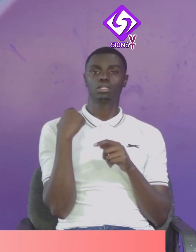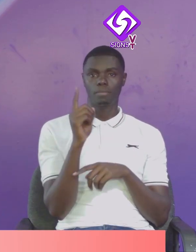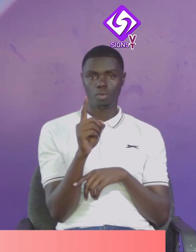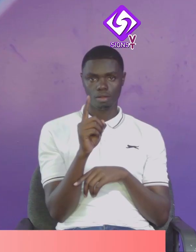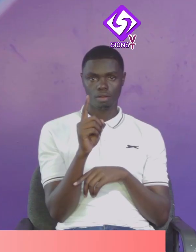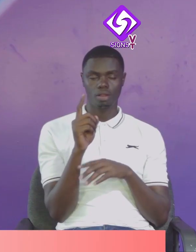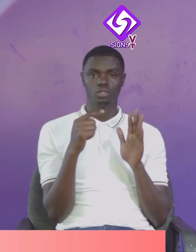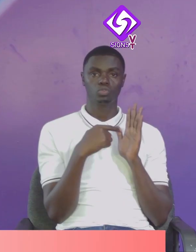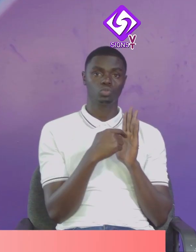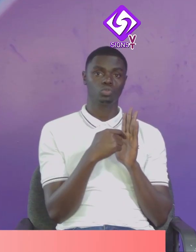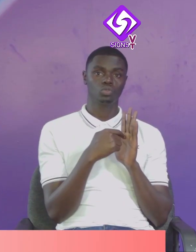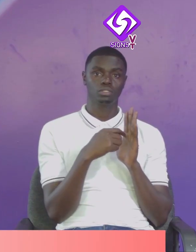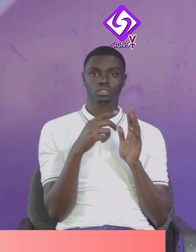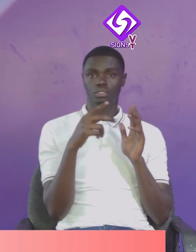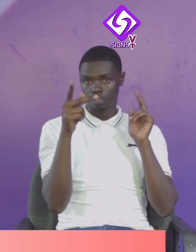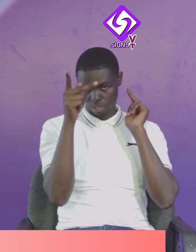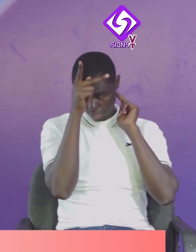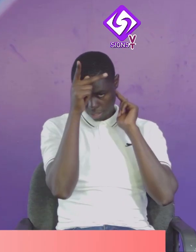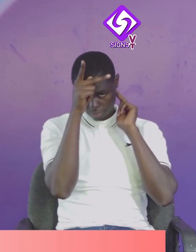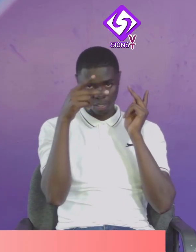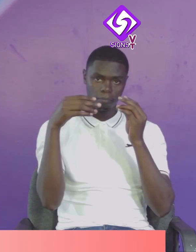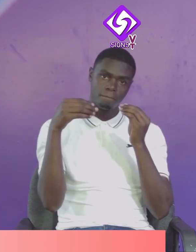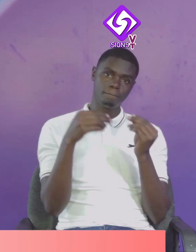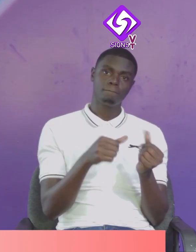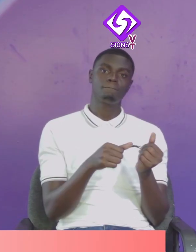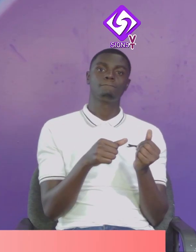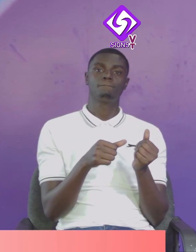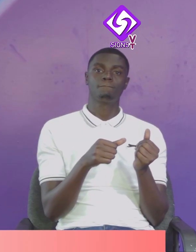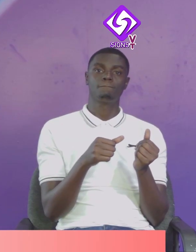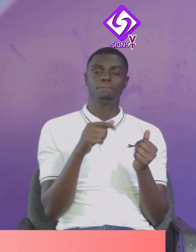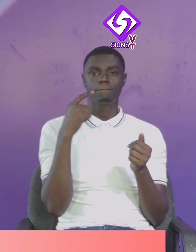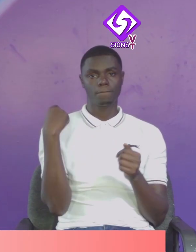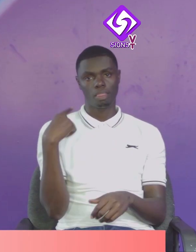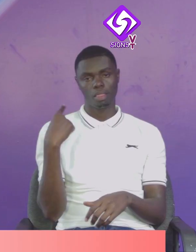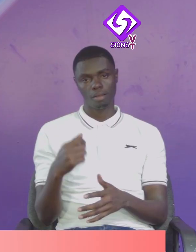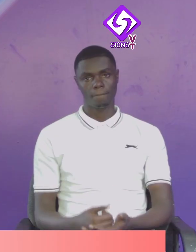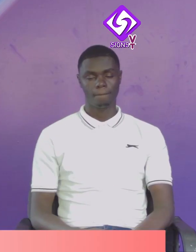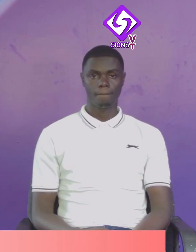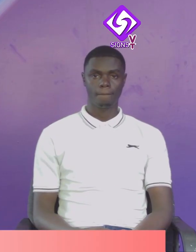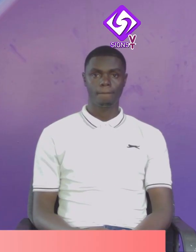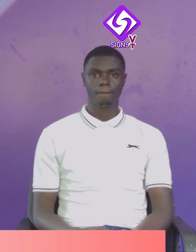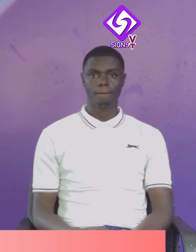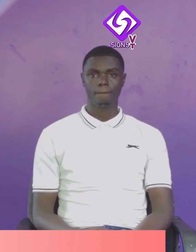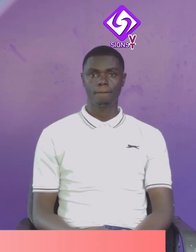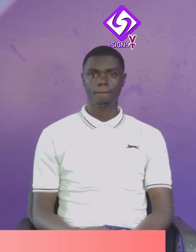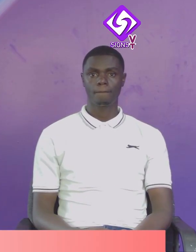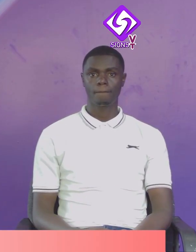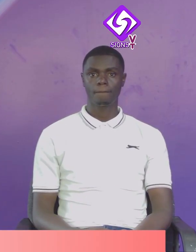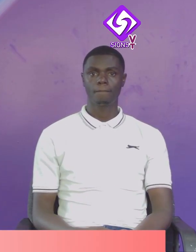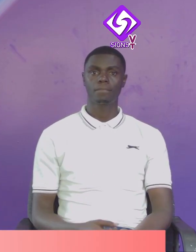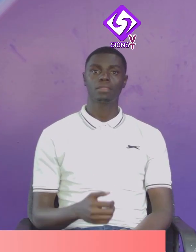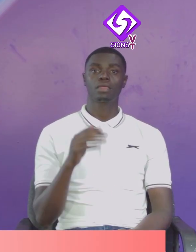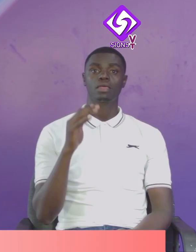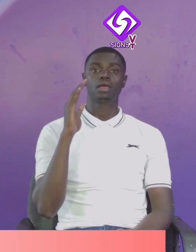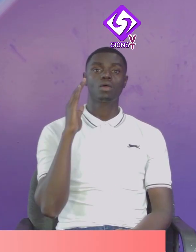That shows that Kakamega will beat Madara United. Of course, there's only one way to find out again, and that will